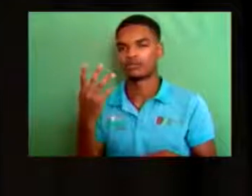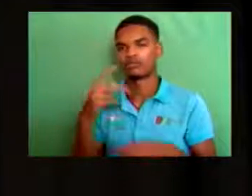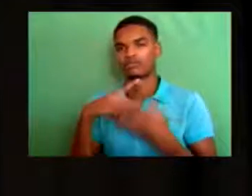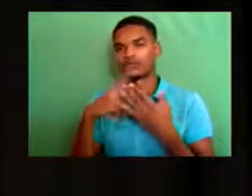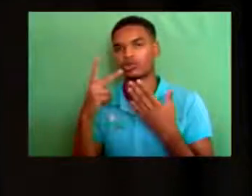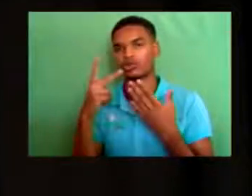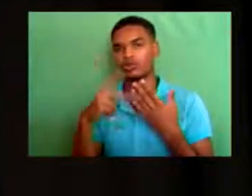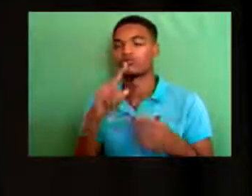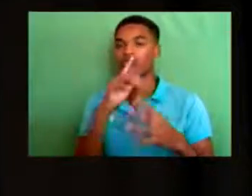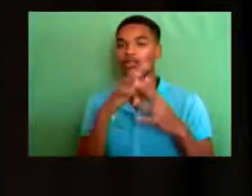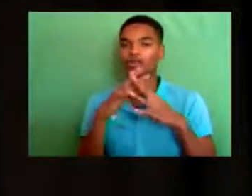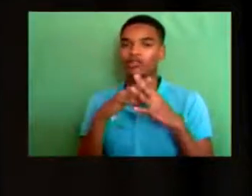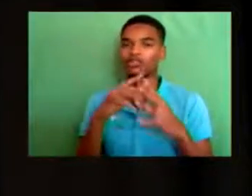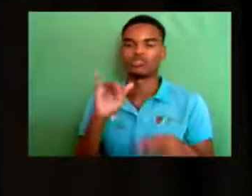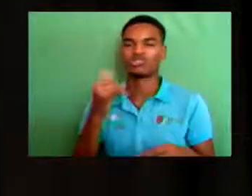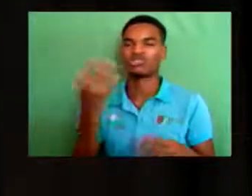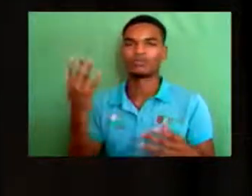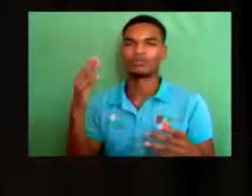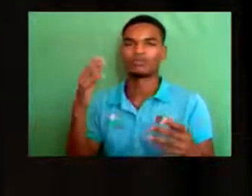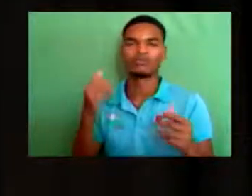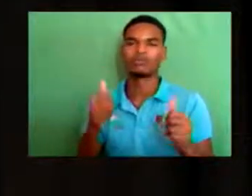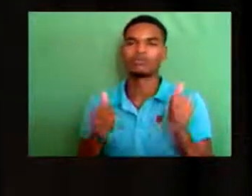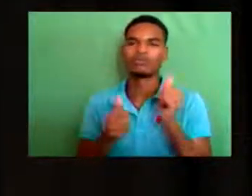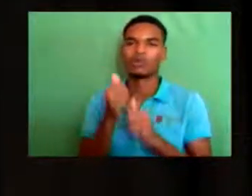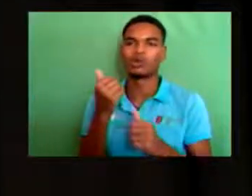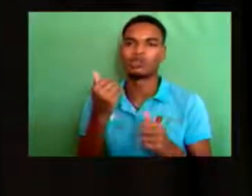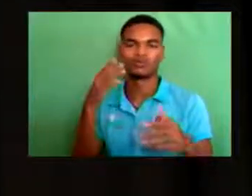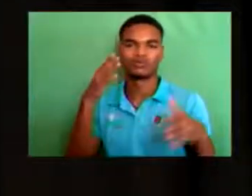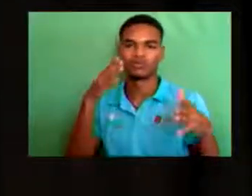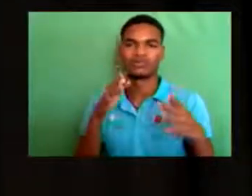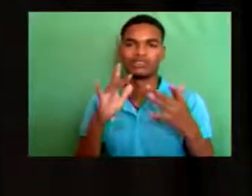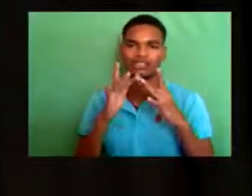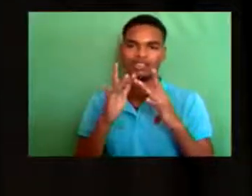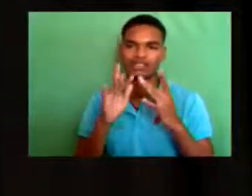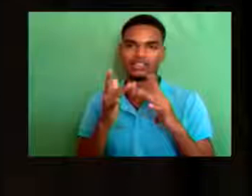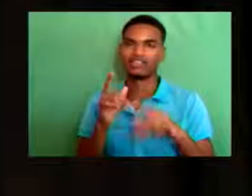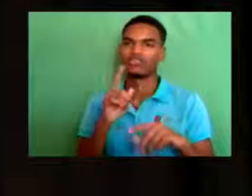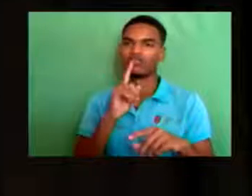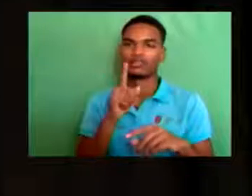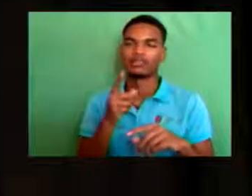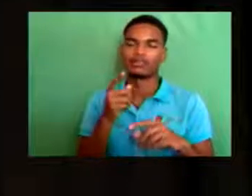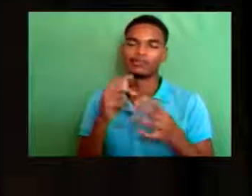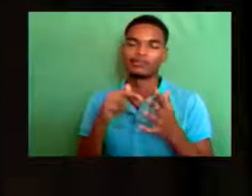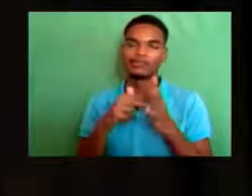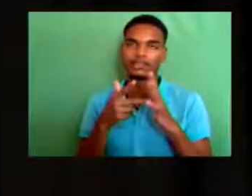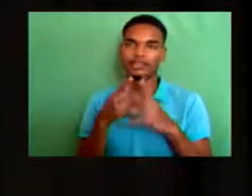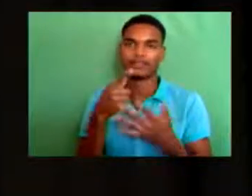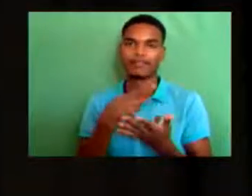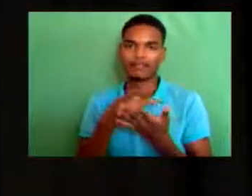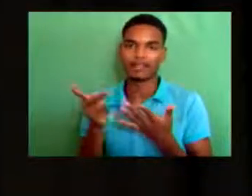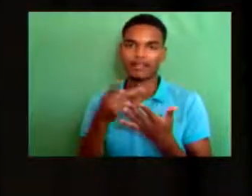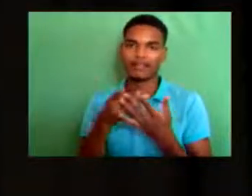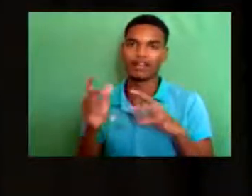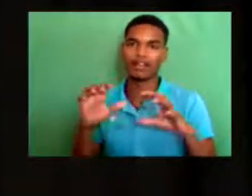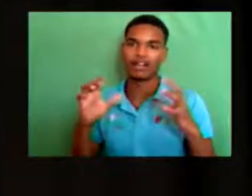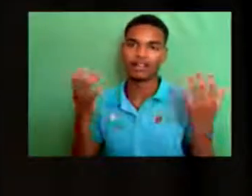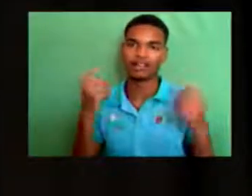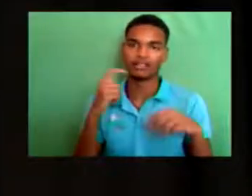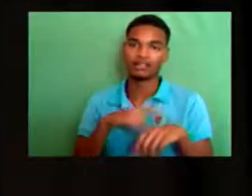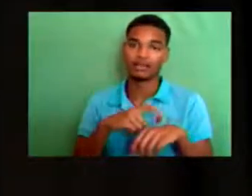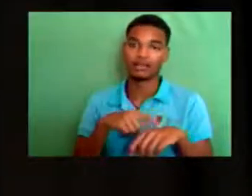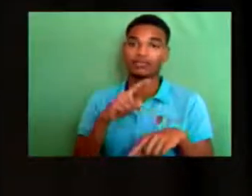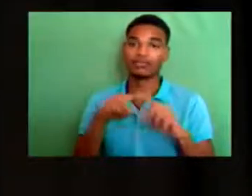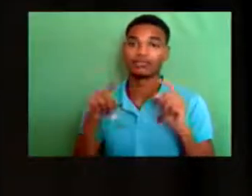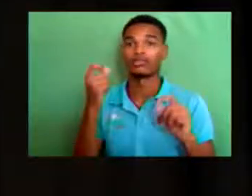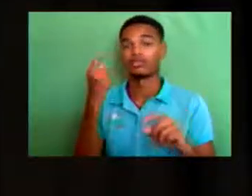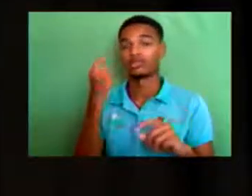primarily an internet distributed system, which means it fails a lot of the time. FEMA does not like to talk about this, but since they put